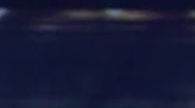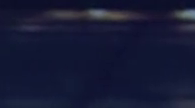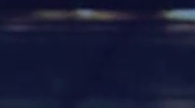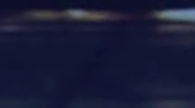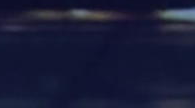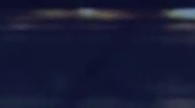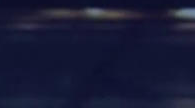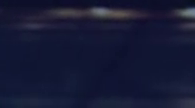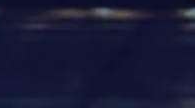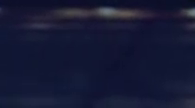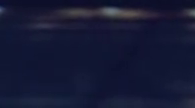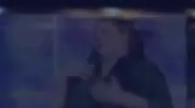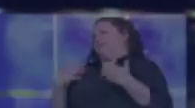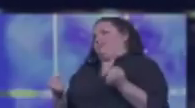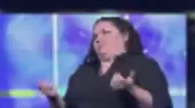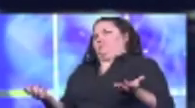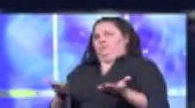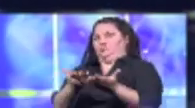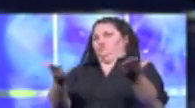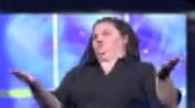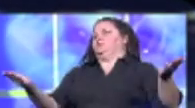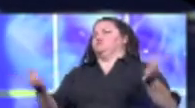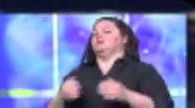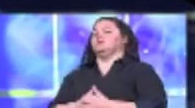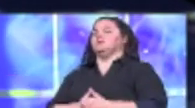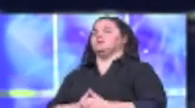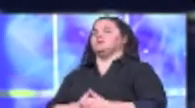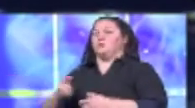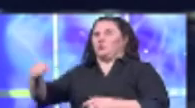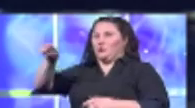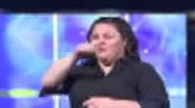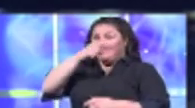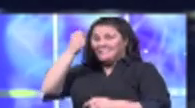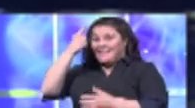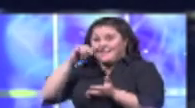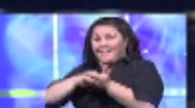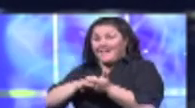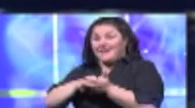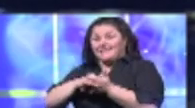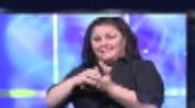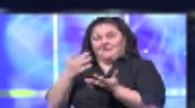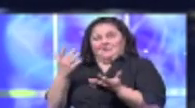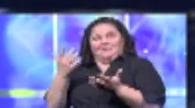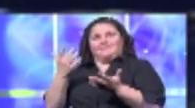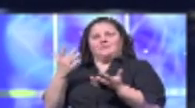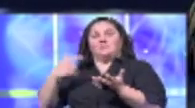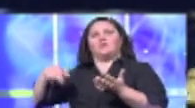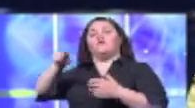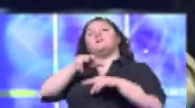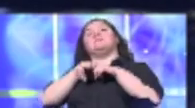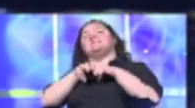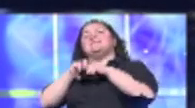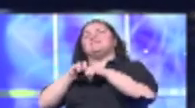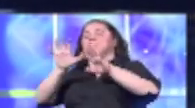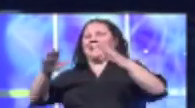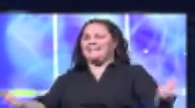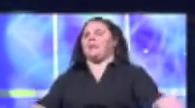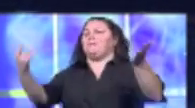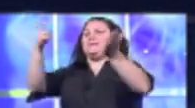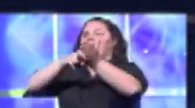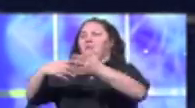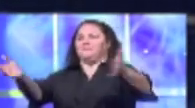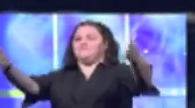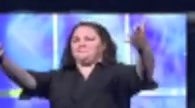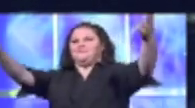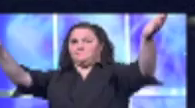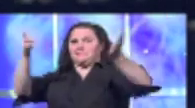health. And so let's acknowledge the fact that you are the heart of public health. So you've been sitting for a little bit. Let's get up and get those